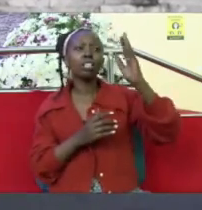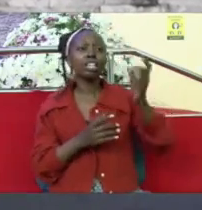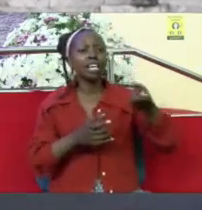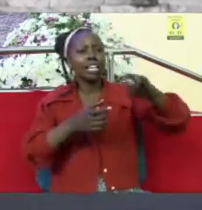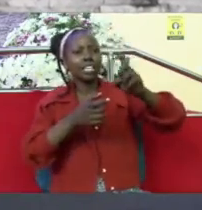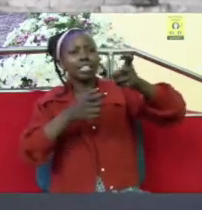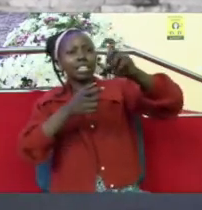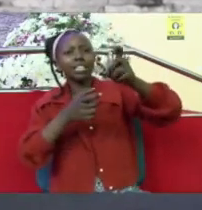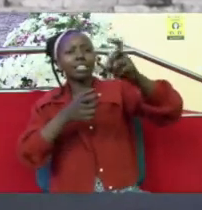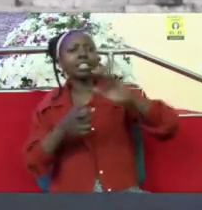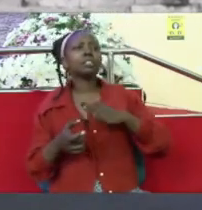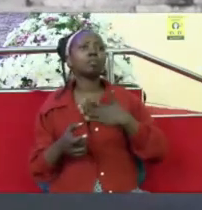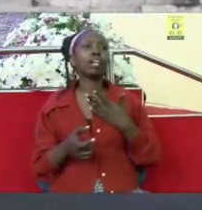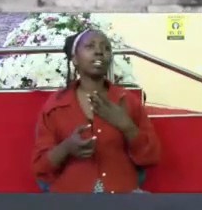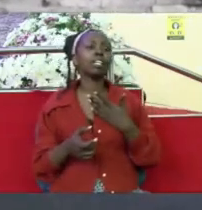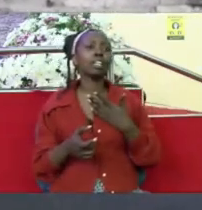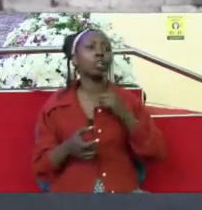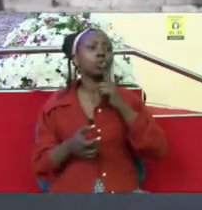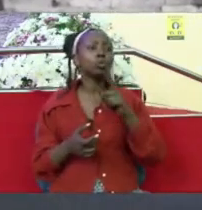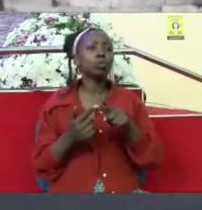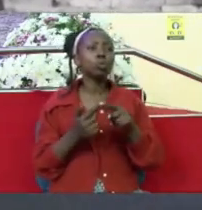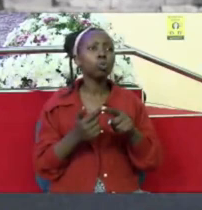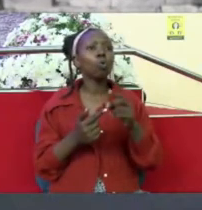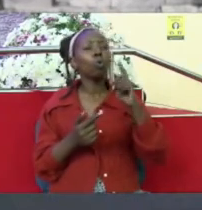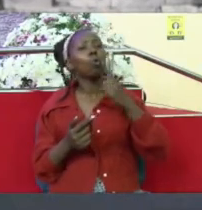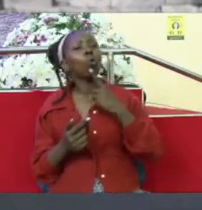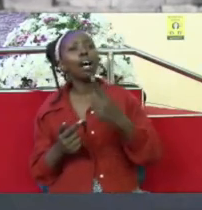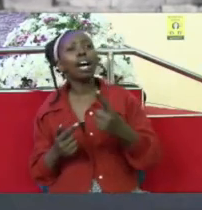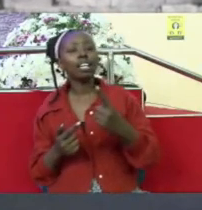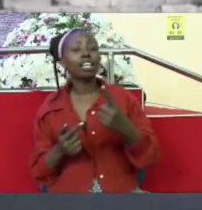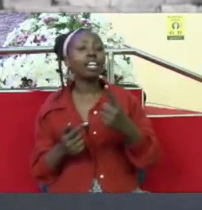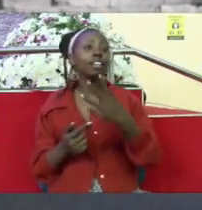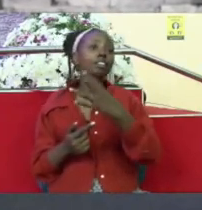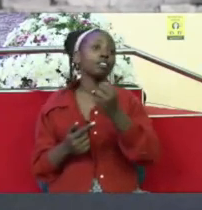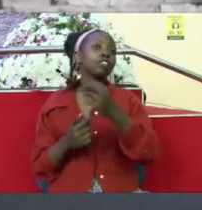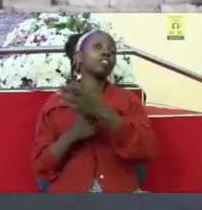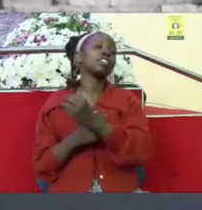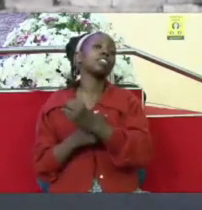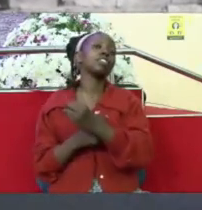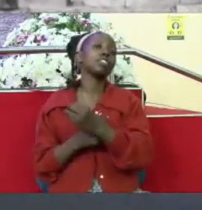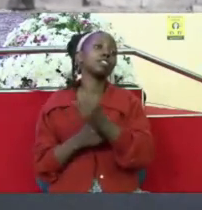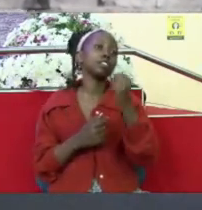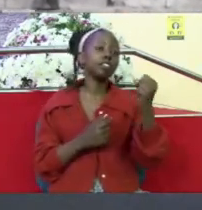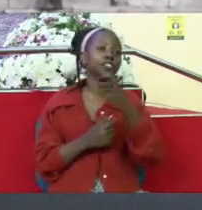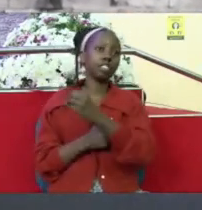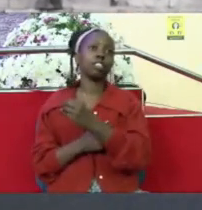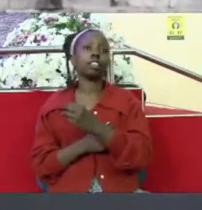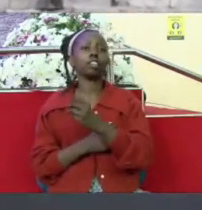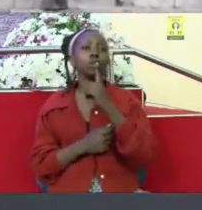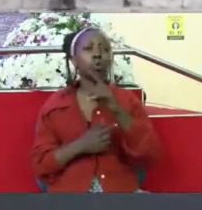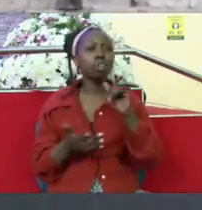be 100 and whatever, 40 what? Hiyo 40, hiyo hapa 50 something. Hiyo. Amen. Shilingi yangu